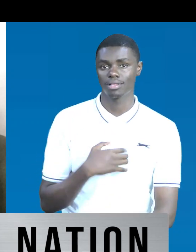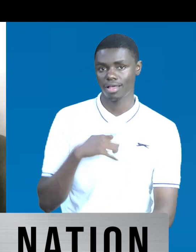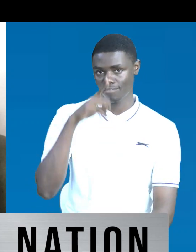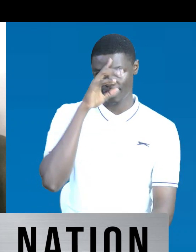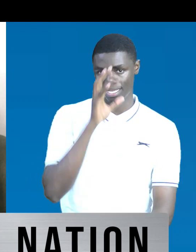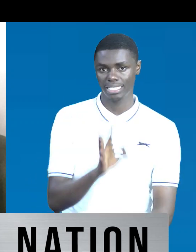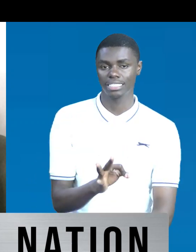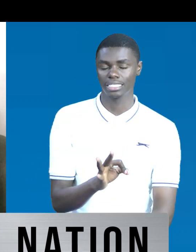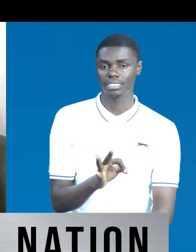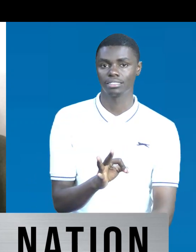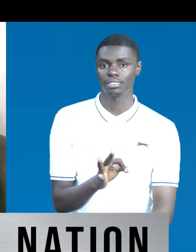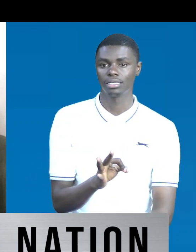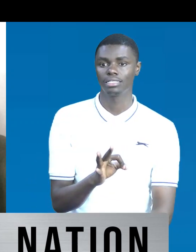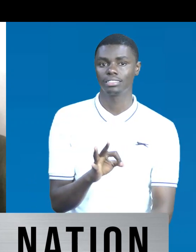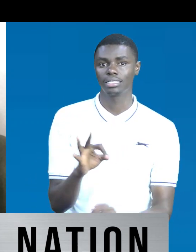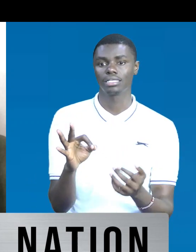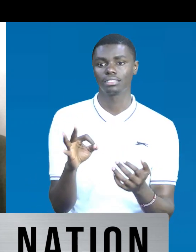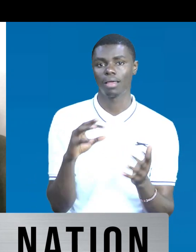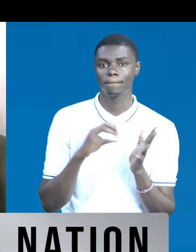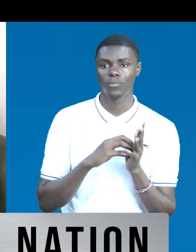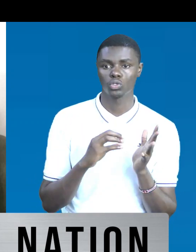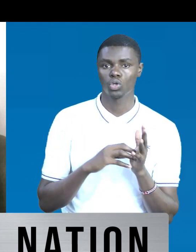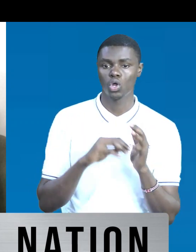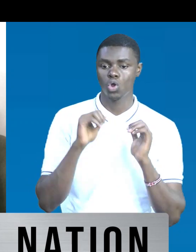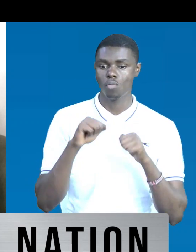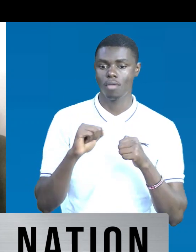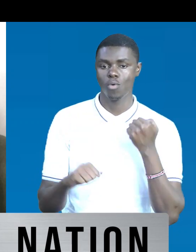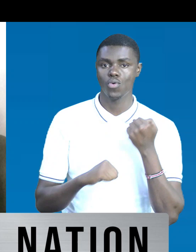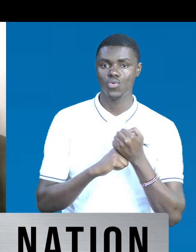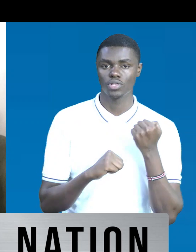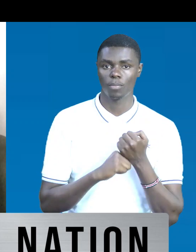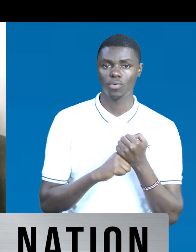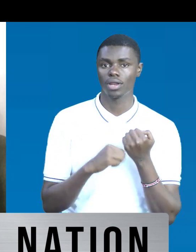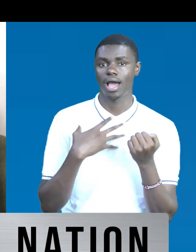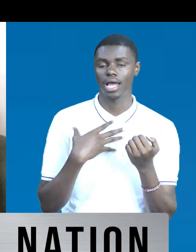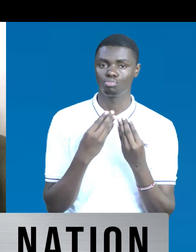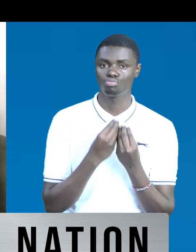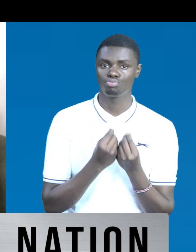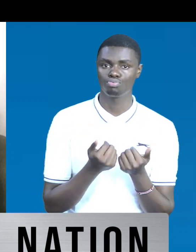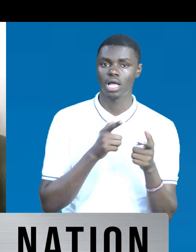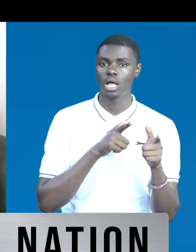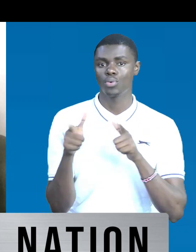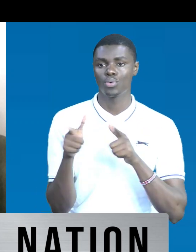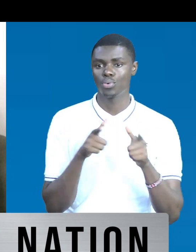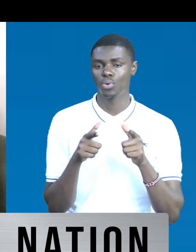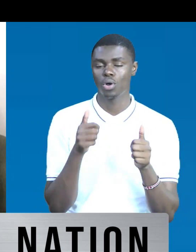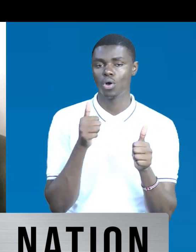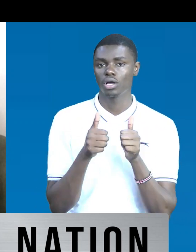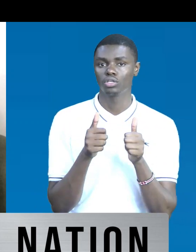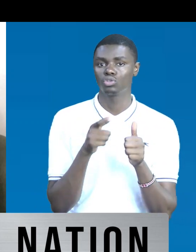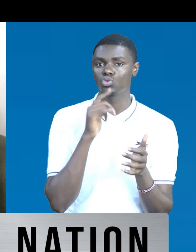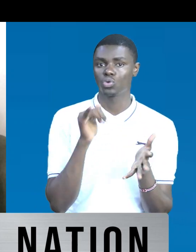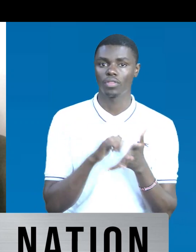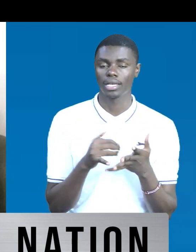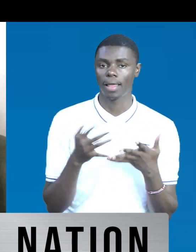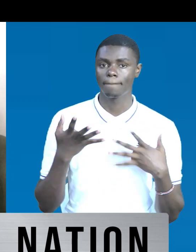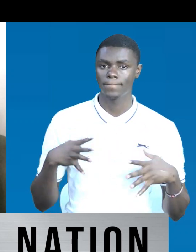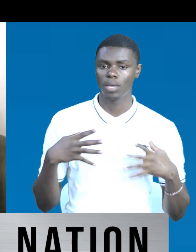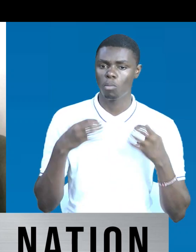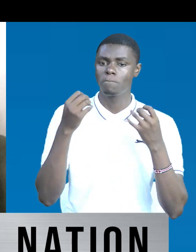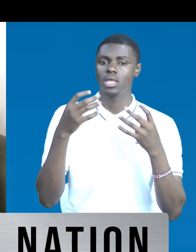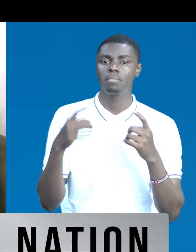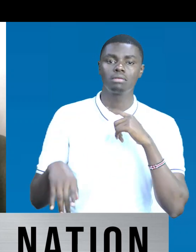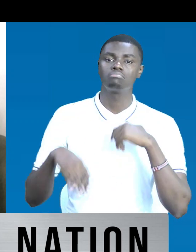very stringent measures to be able to support in quelling this war with very little casualties from the